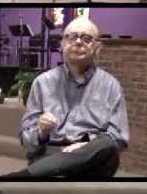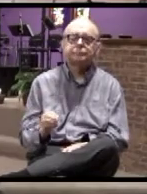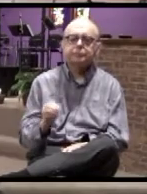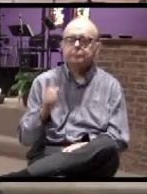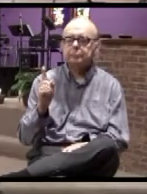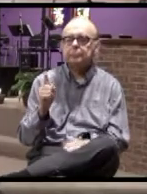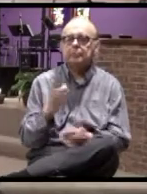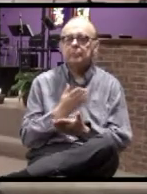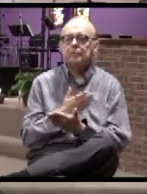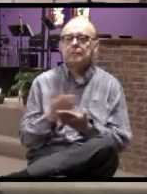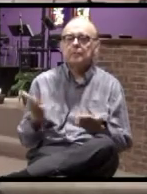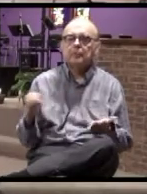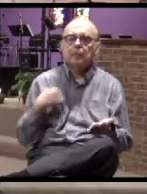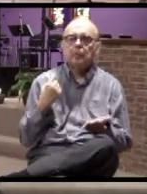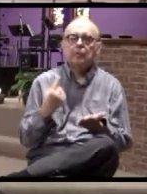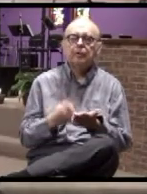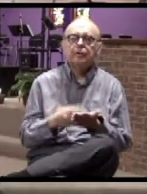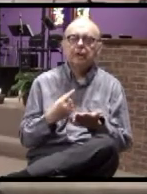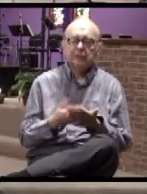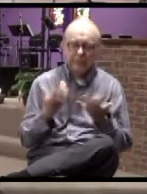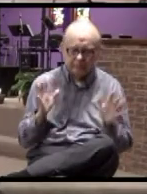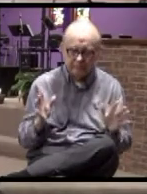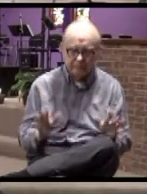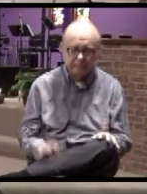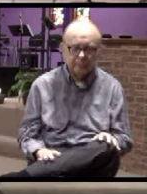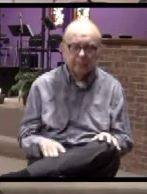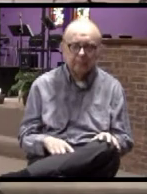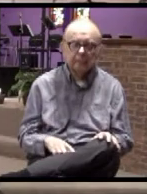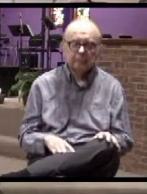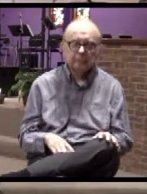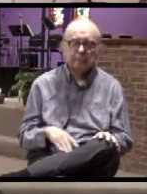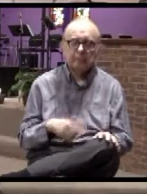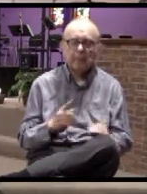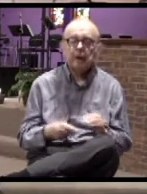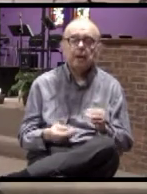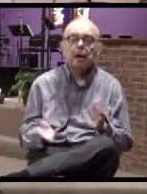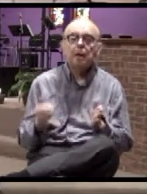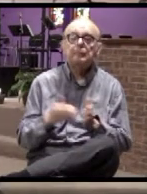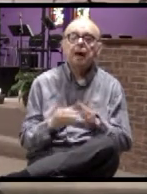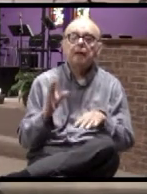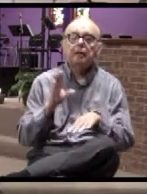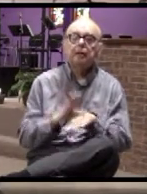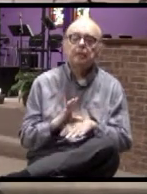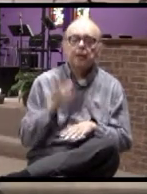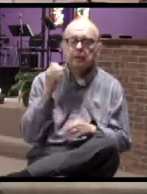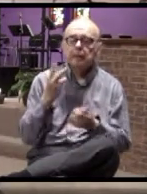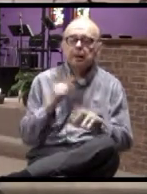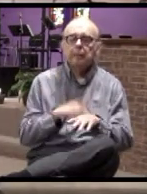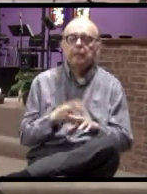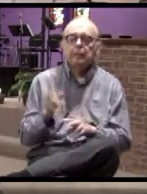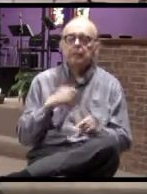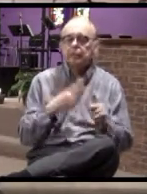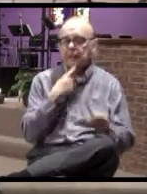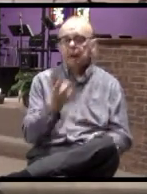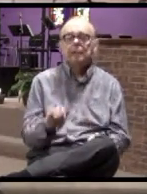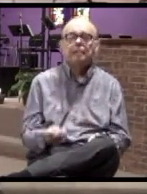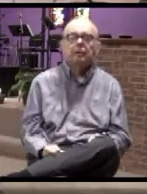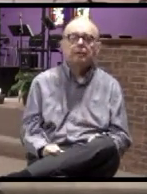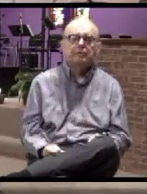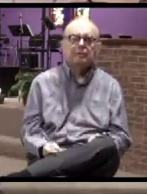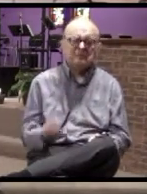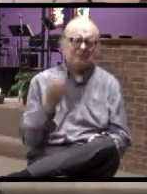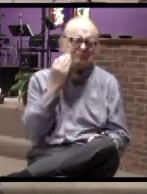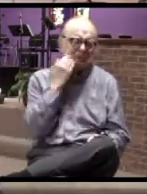One of the things, and we're talking about back to church, I hear a lot of times that people say, you